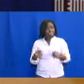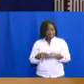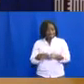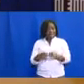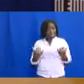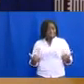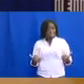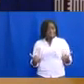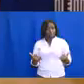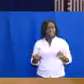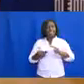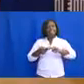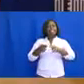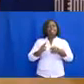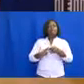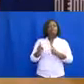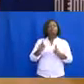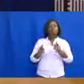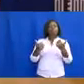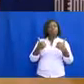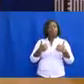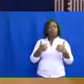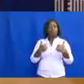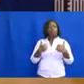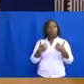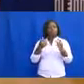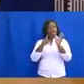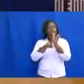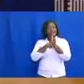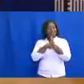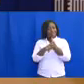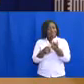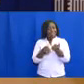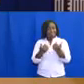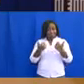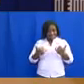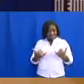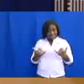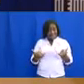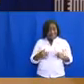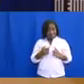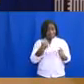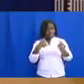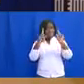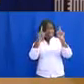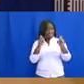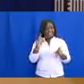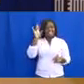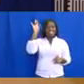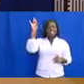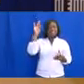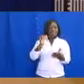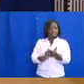now, the total number of people with the virus that is active cases from our tests is 7